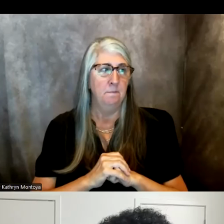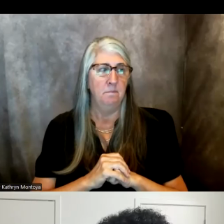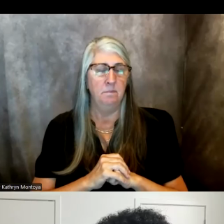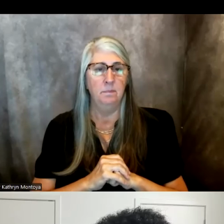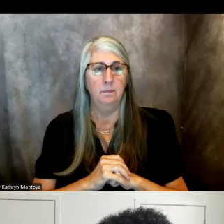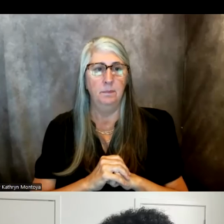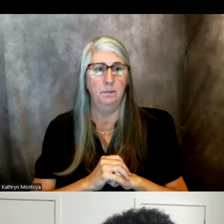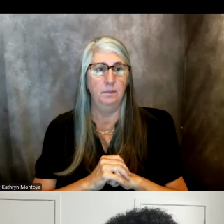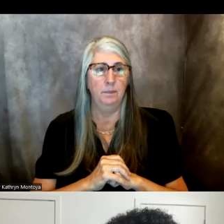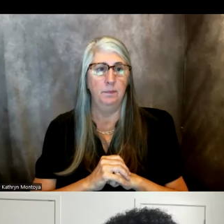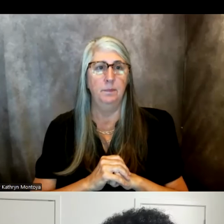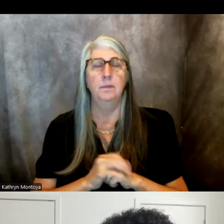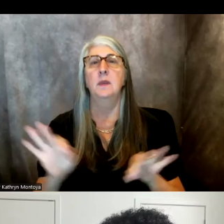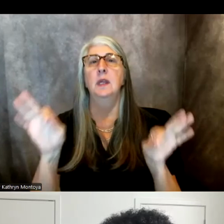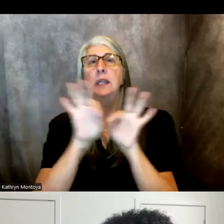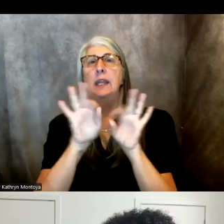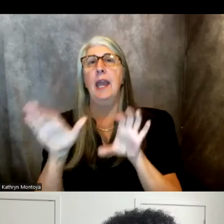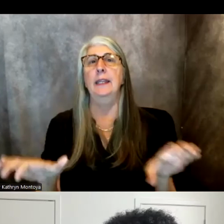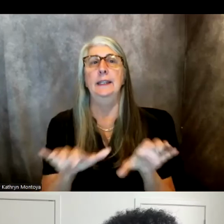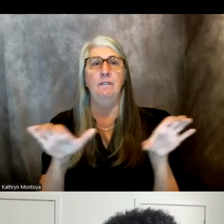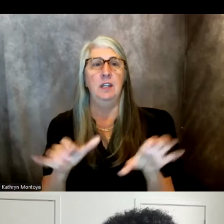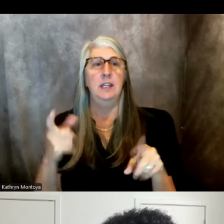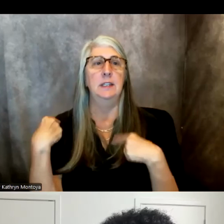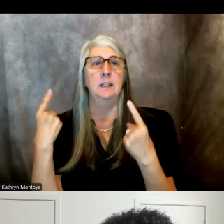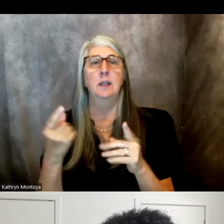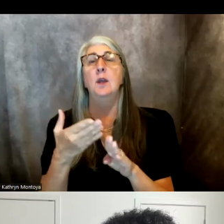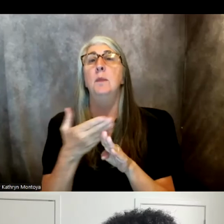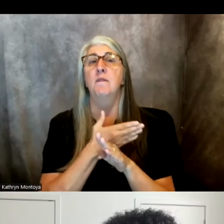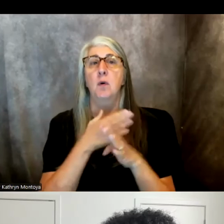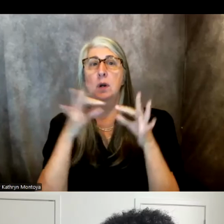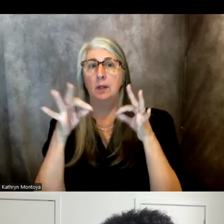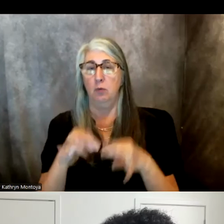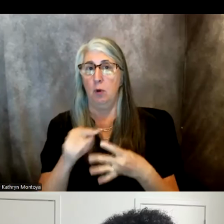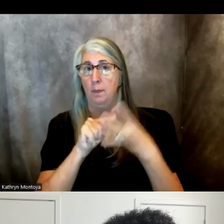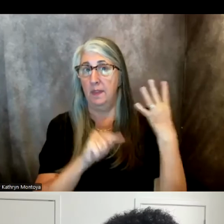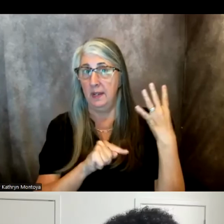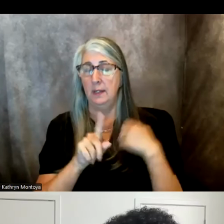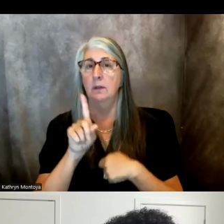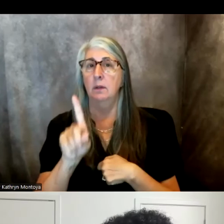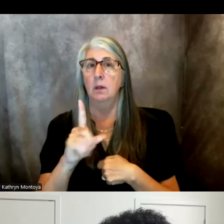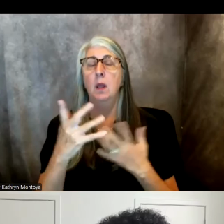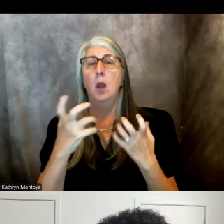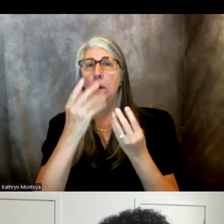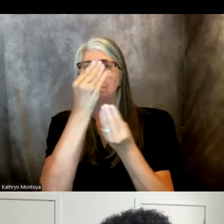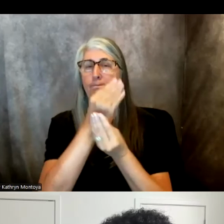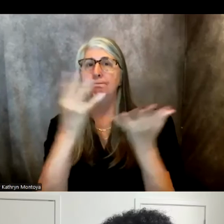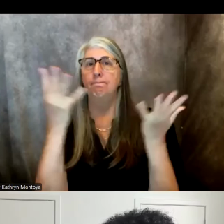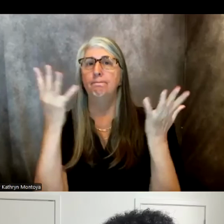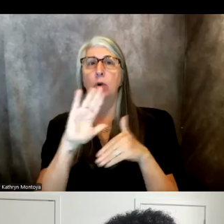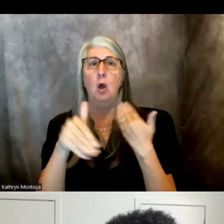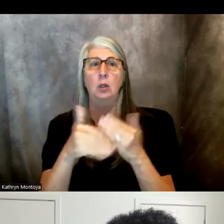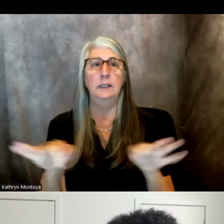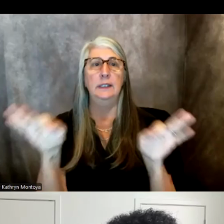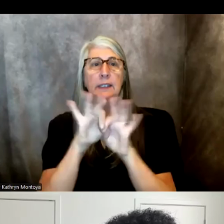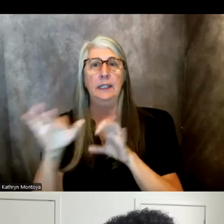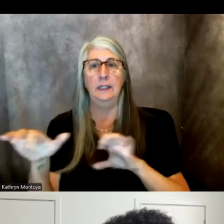All right, so our key activities. Before I jump into these, I just want to acknowledge that all of these key activities were heavily supported